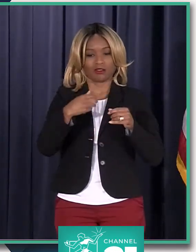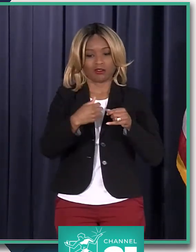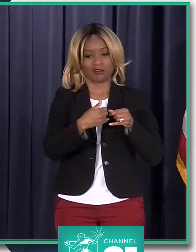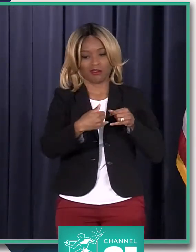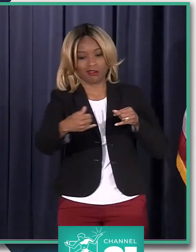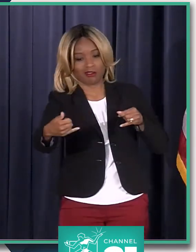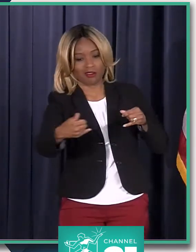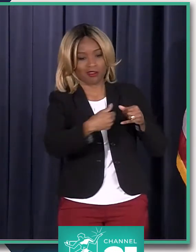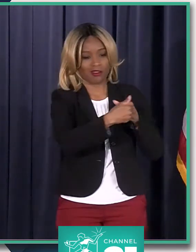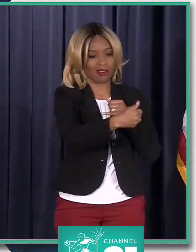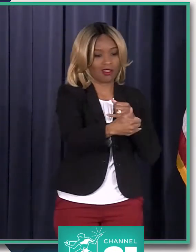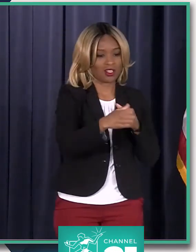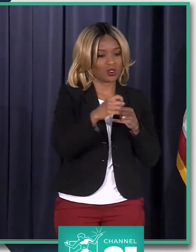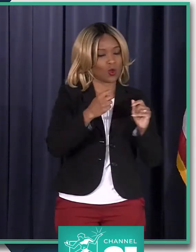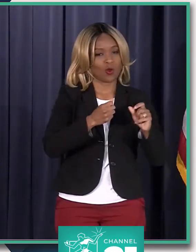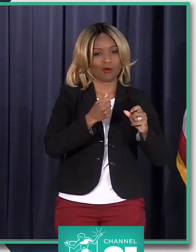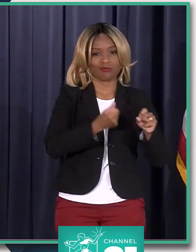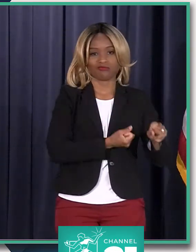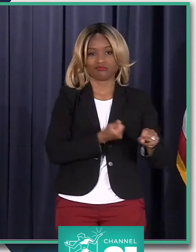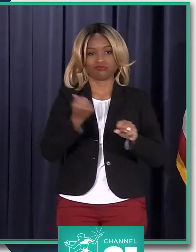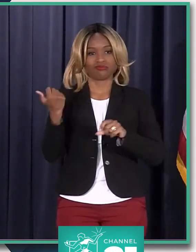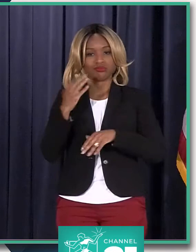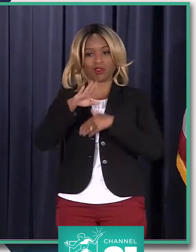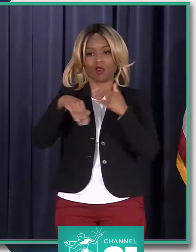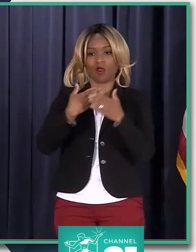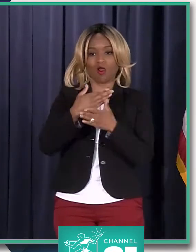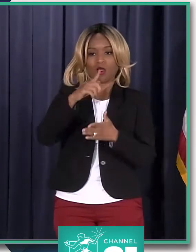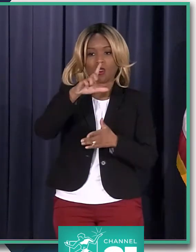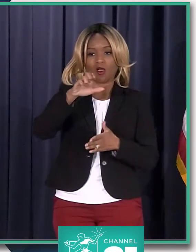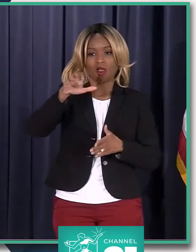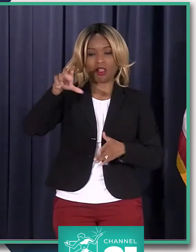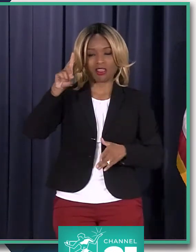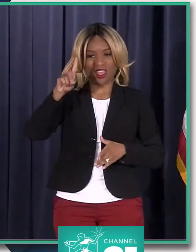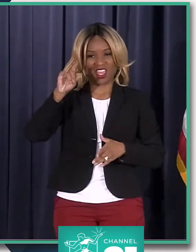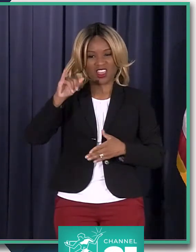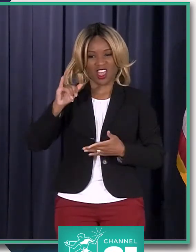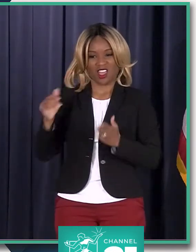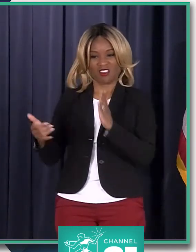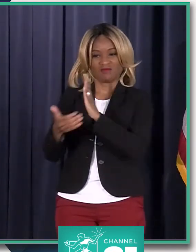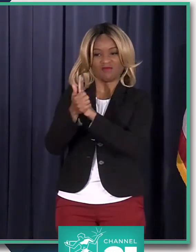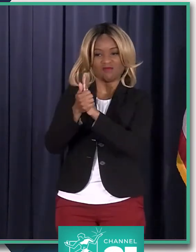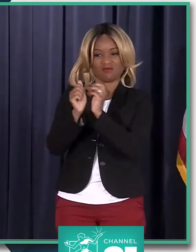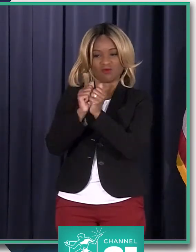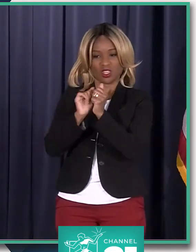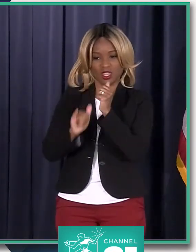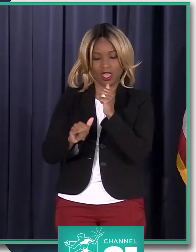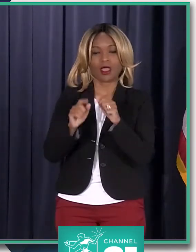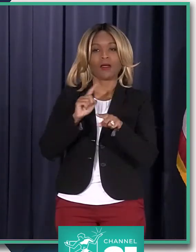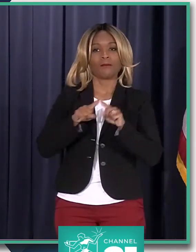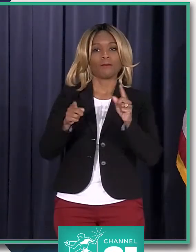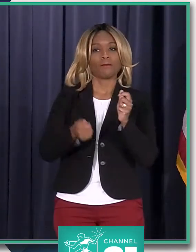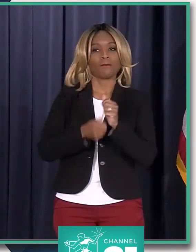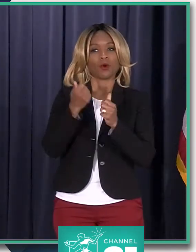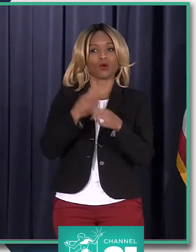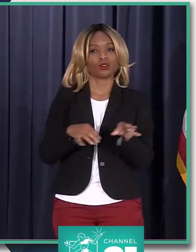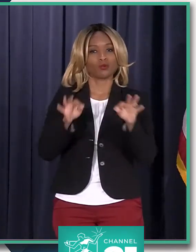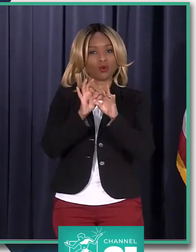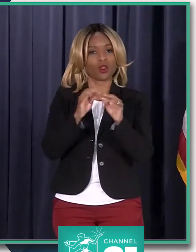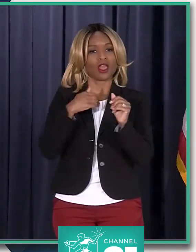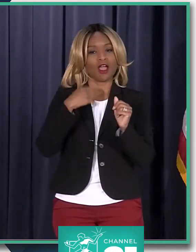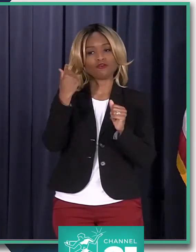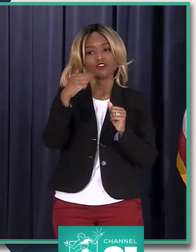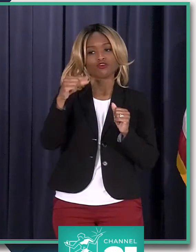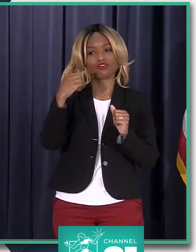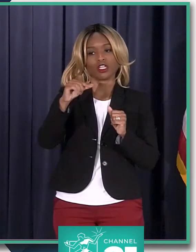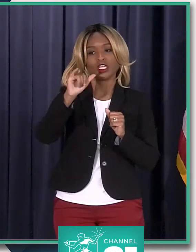So we're going to get rid of all the lead lines that are attached to those water mains. And most importantly, we've got this green infrastructure project.